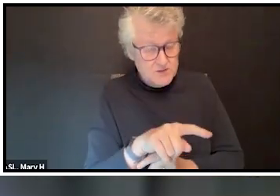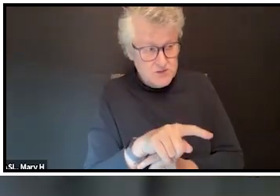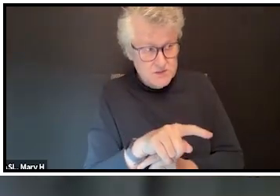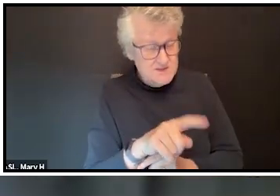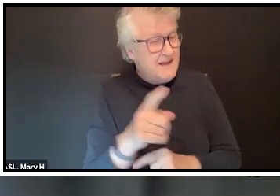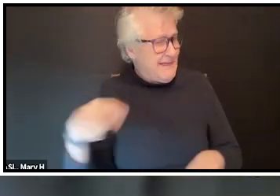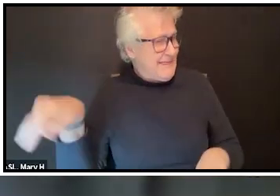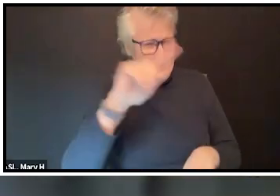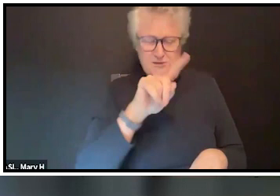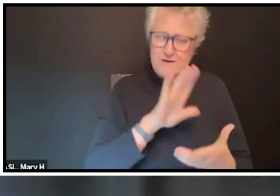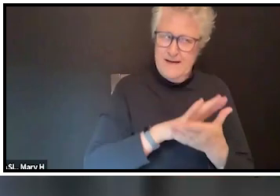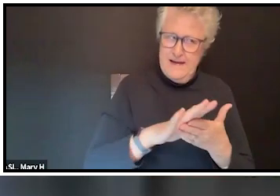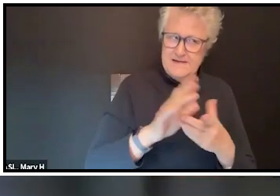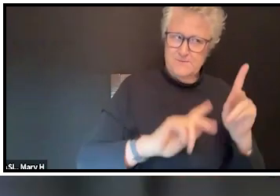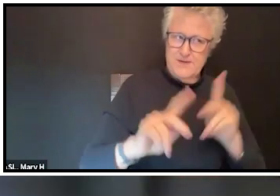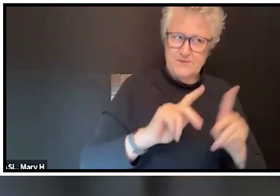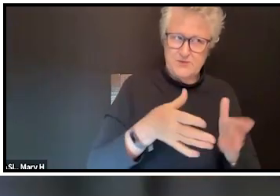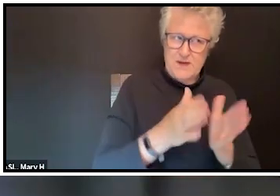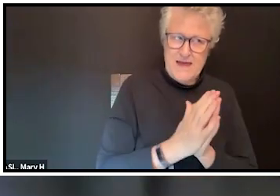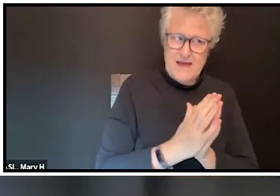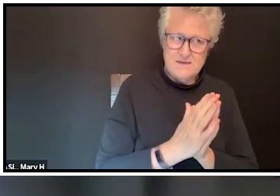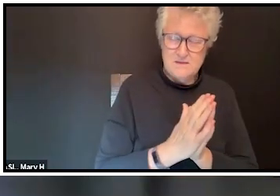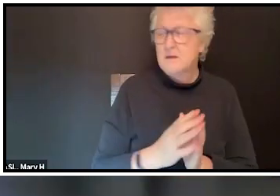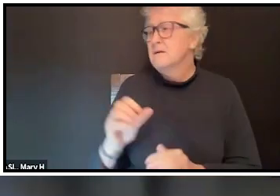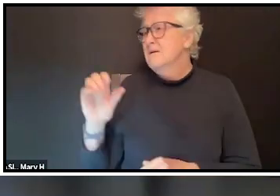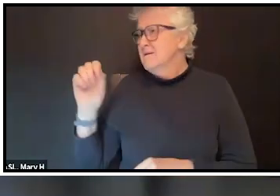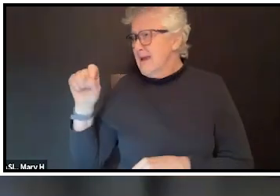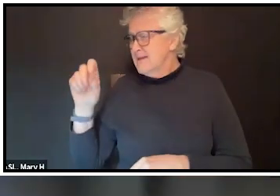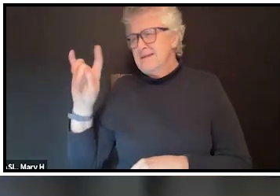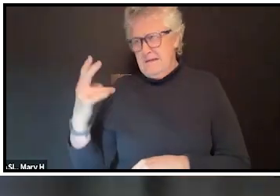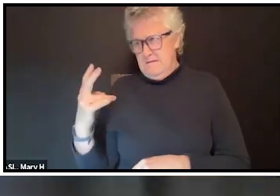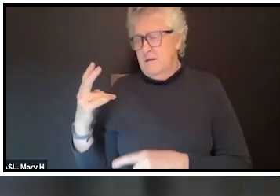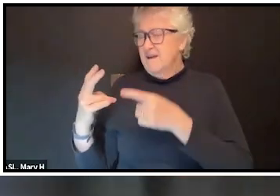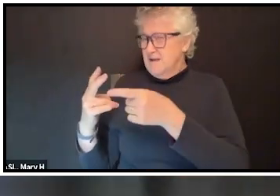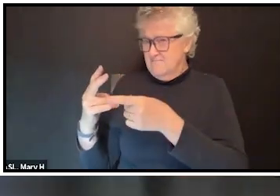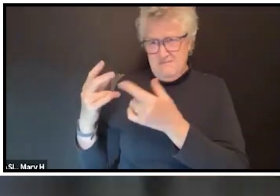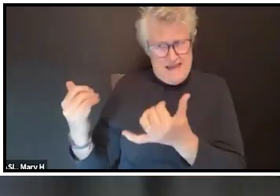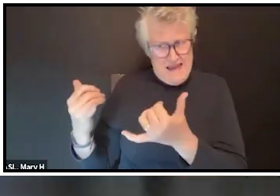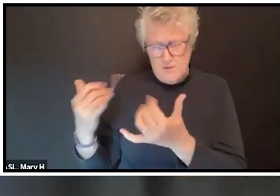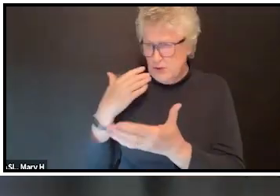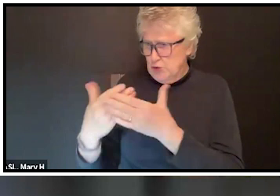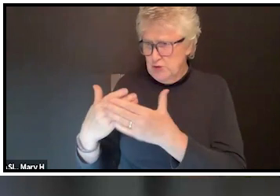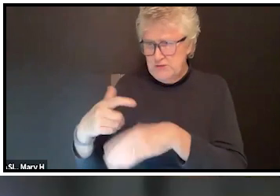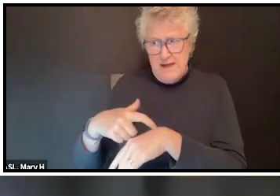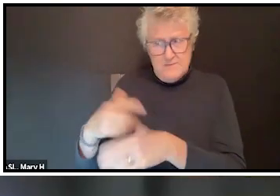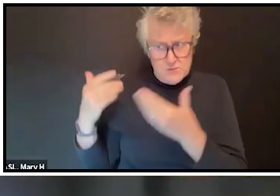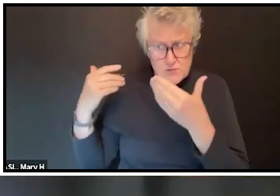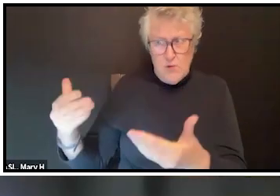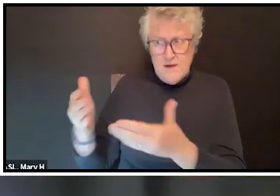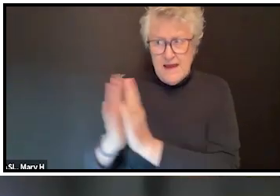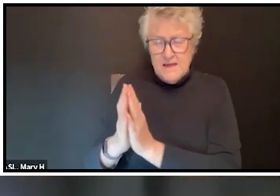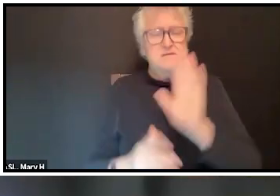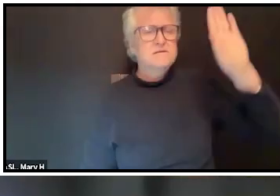it. And if not, Keith is going to give a shout out about the conference, and presenter is still Keith too. I do have